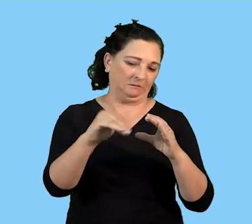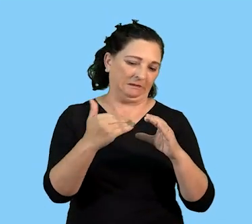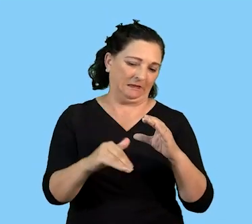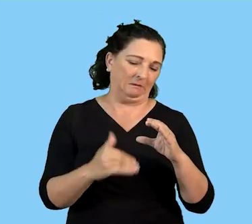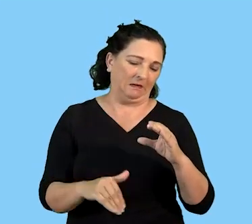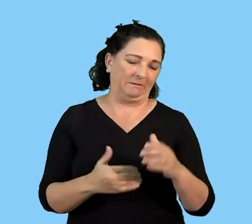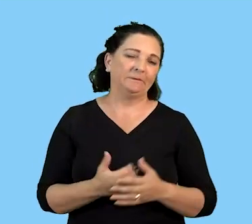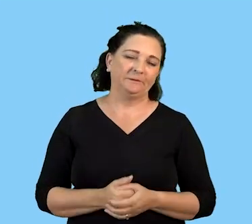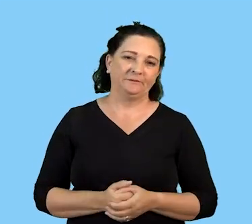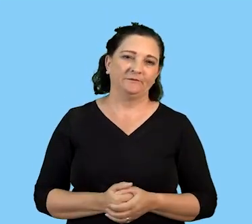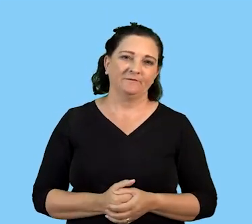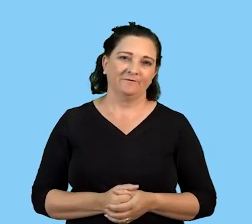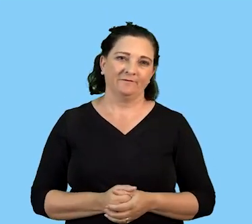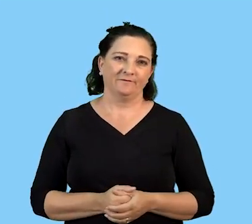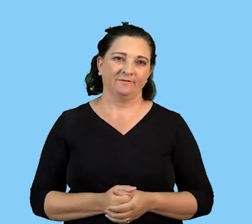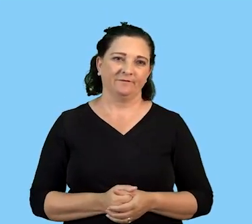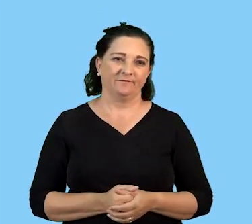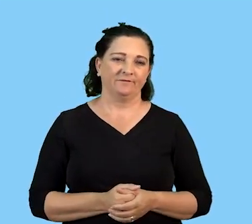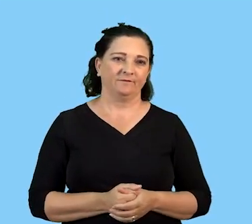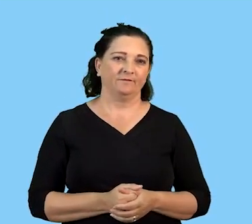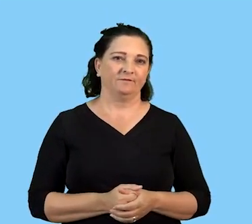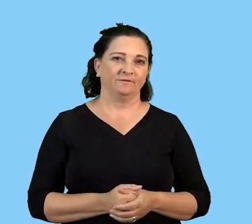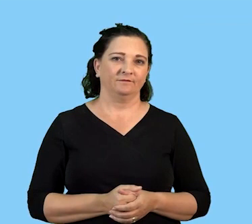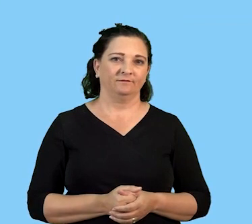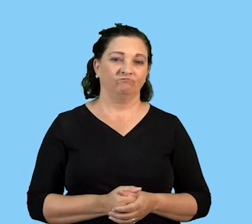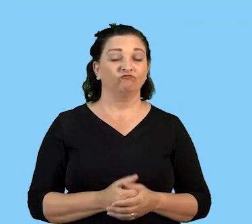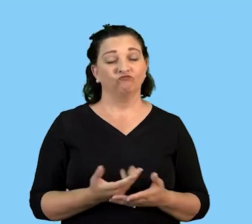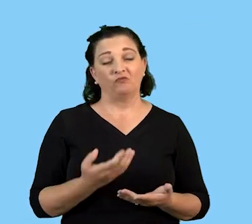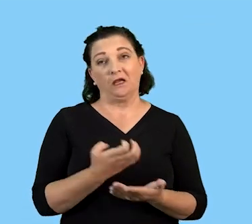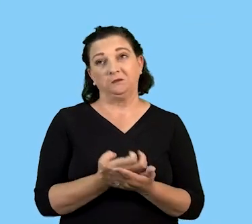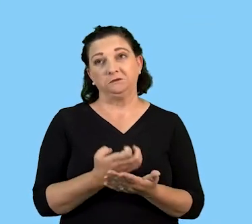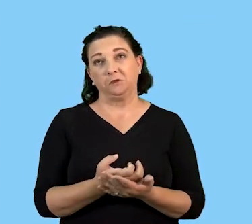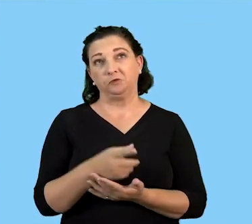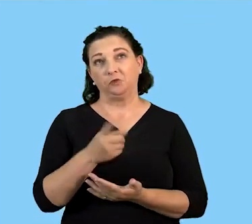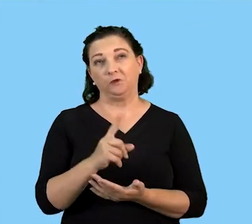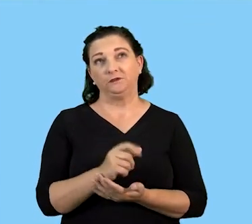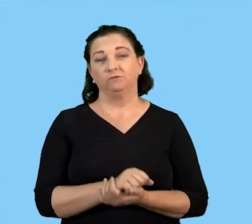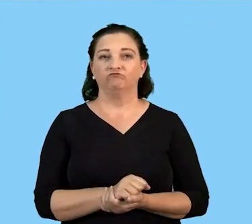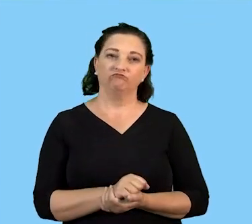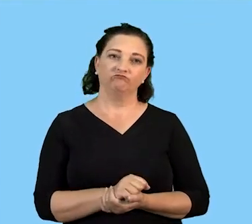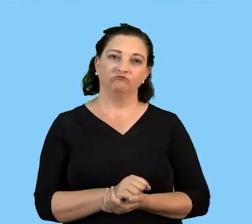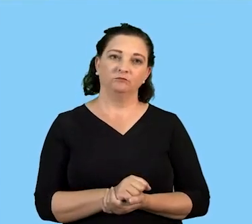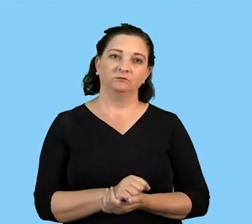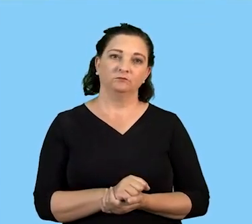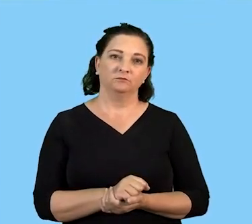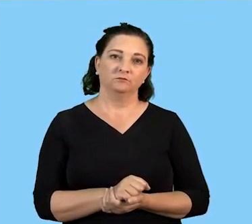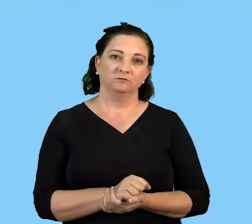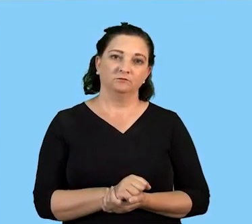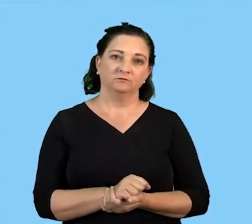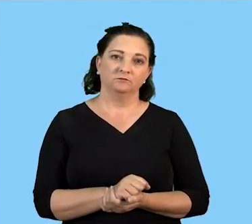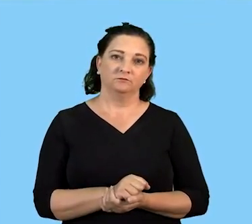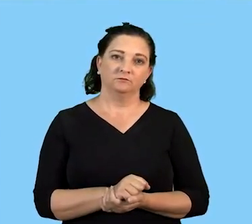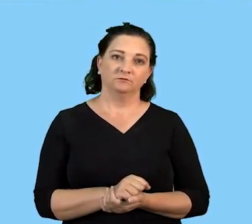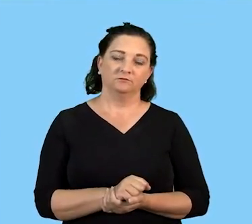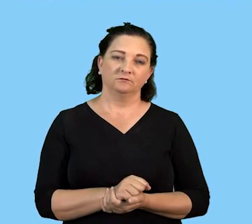keeps information in the order that it has to be in. For instance, the first activities are performed,